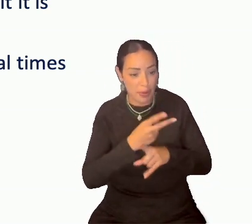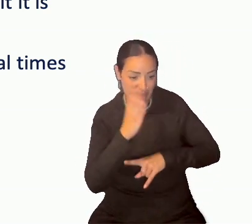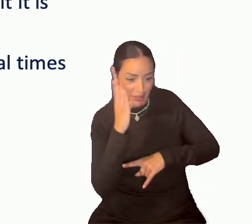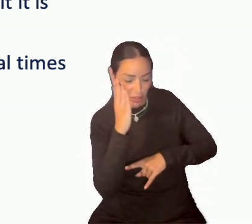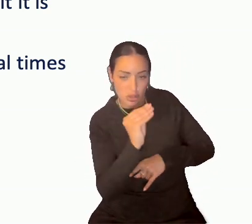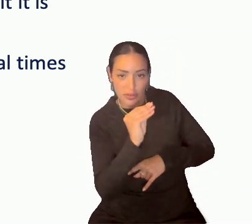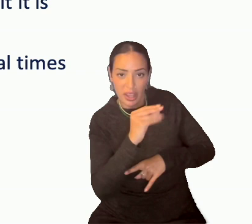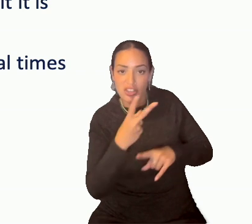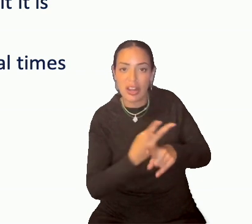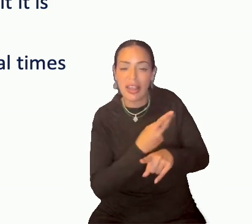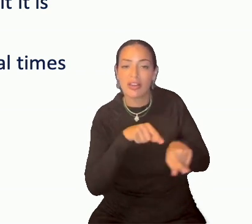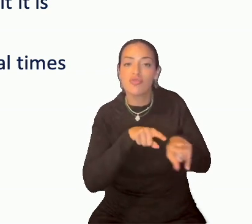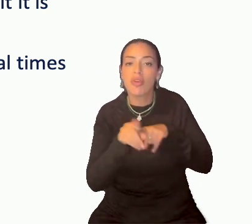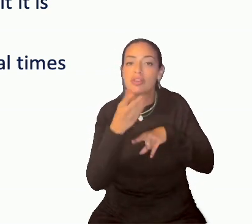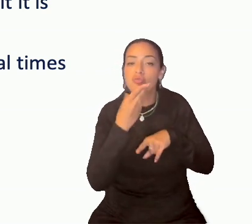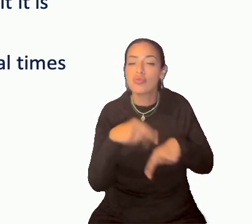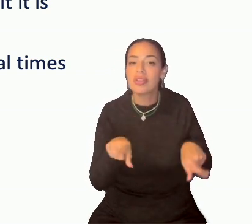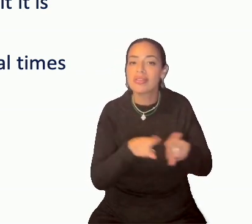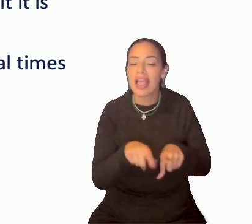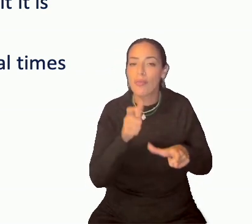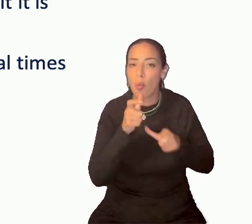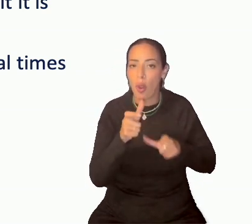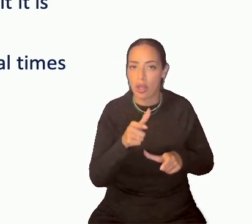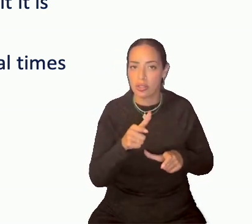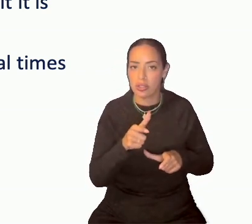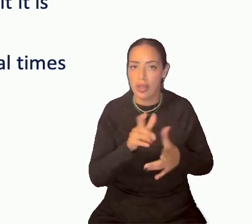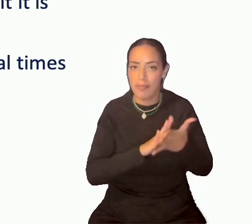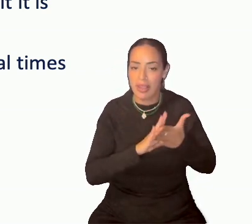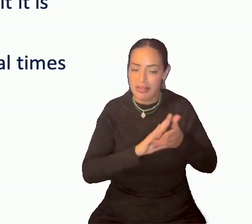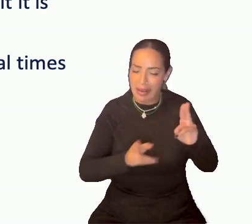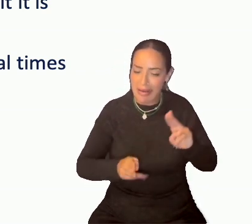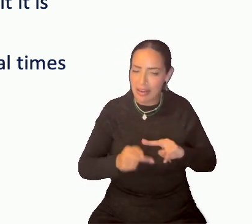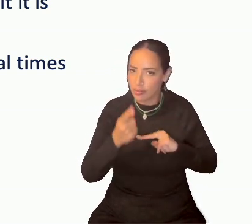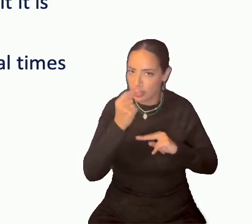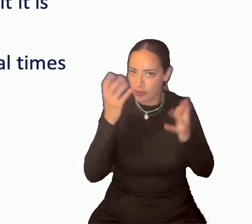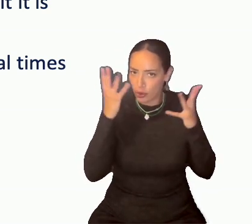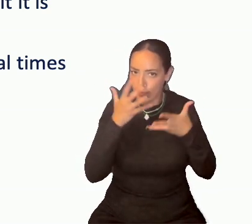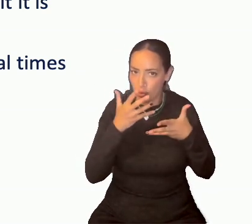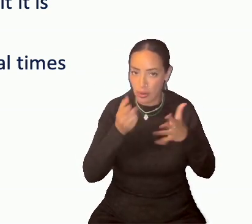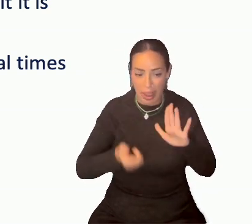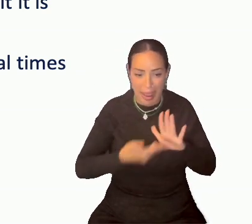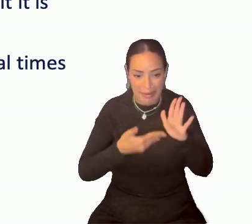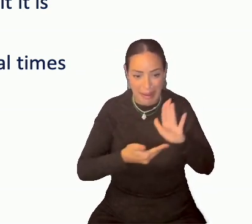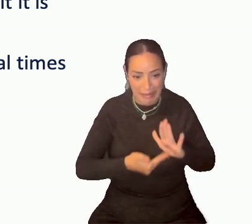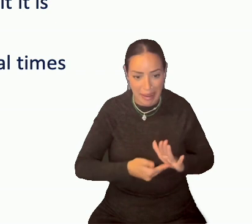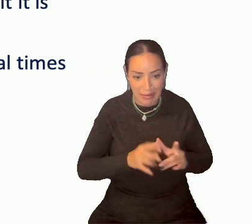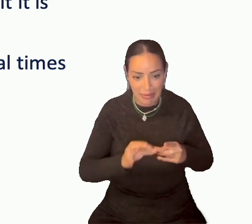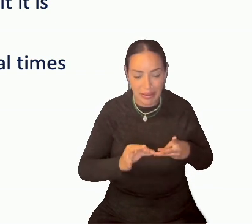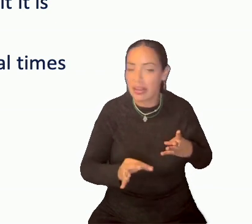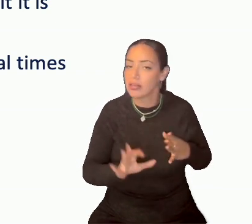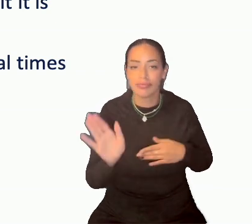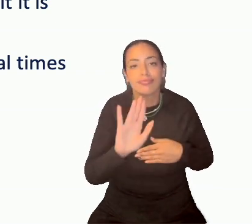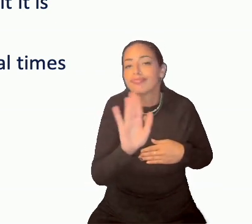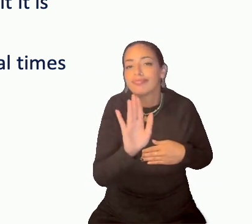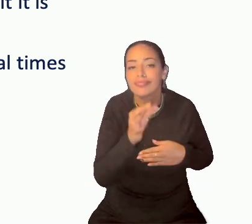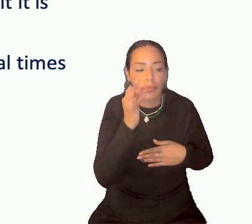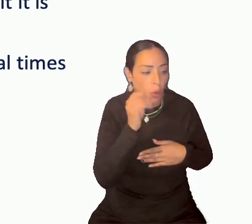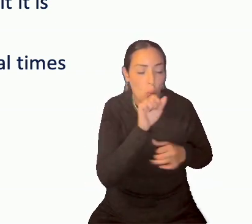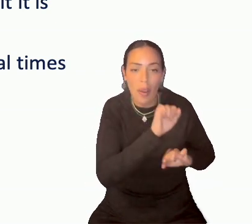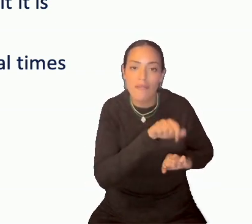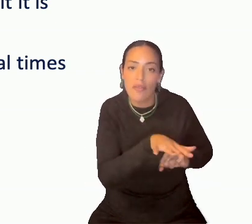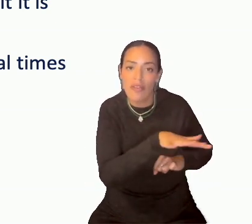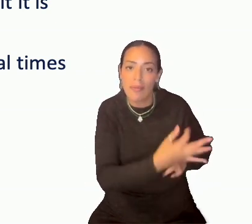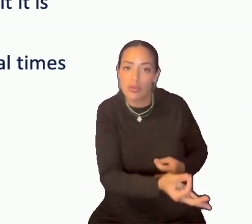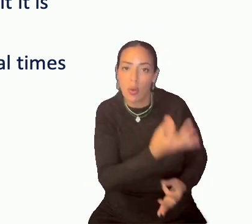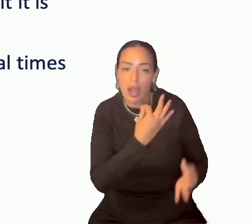times. Try to use the same words so as to minimise confusion, and don't add additional detail until the family asks for it. This